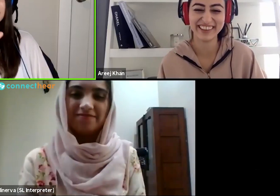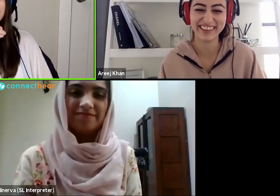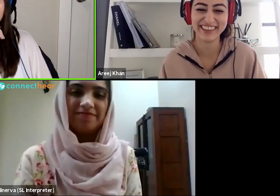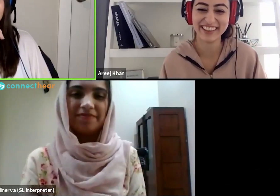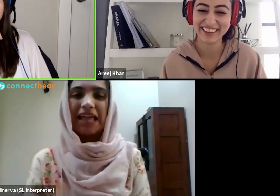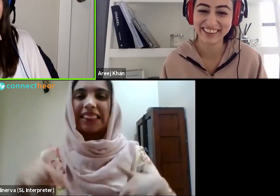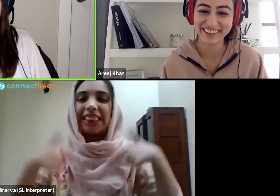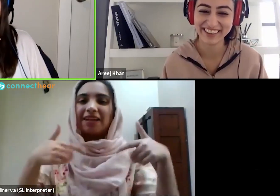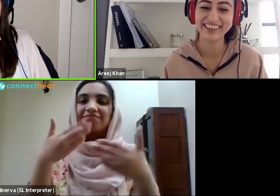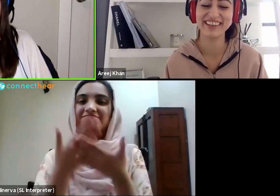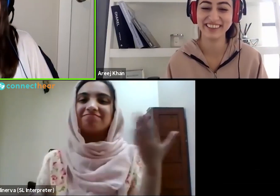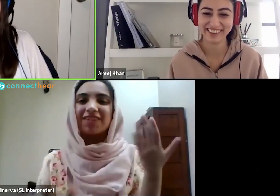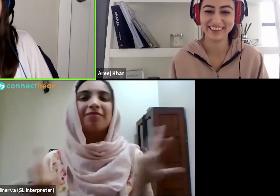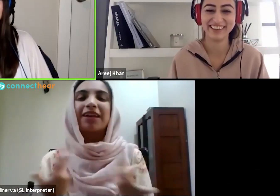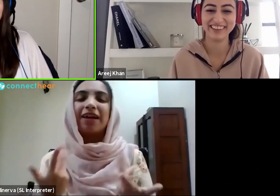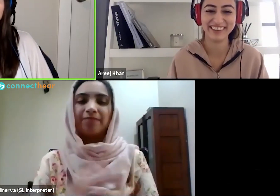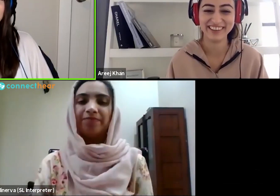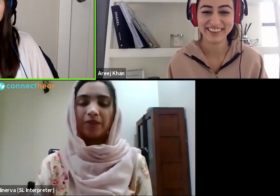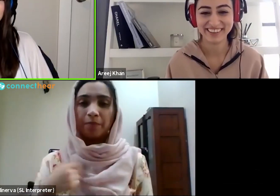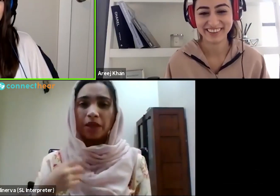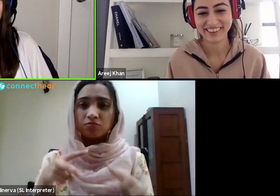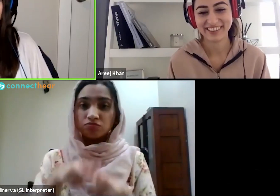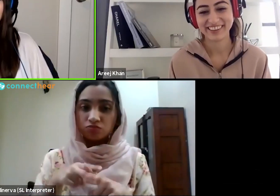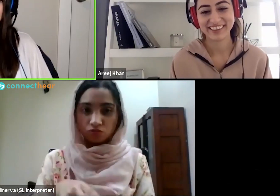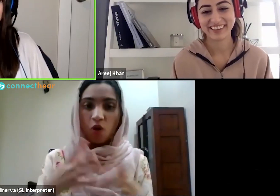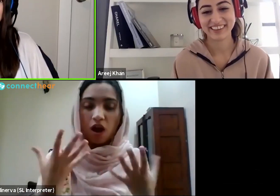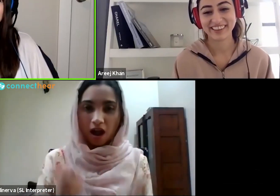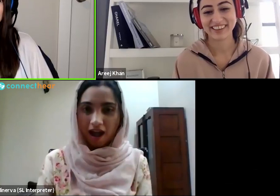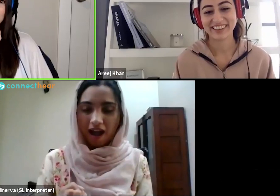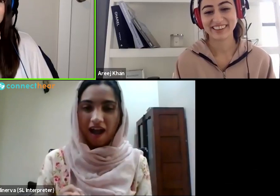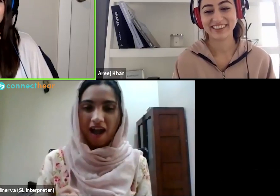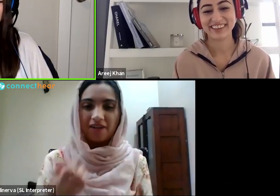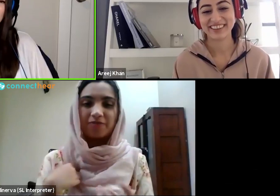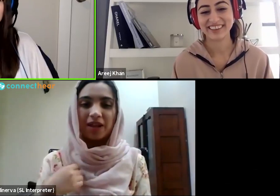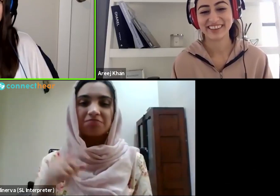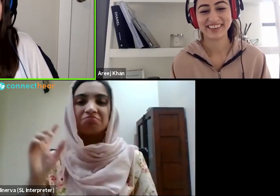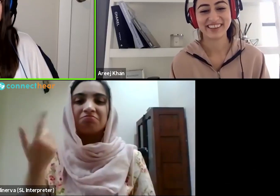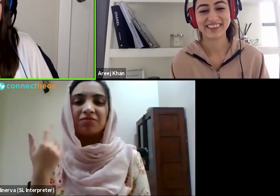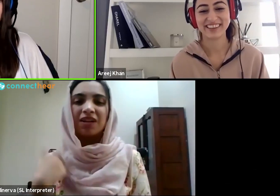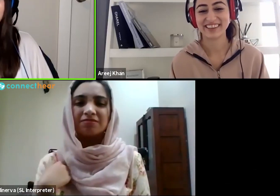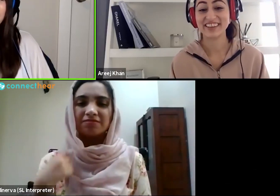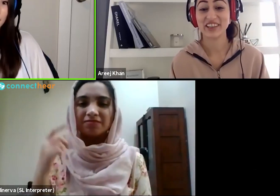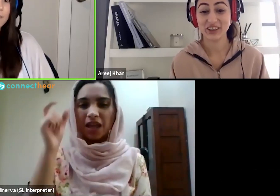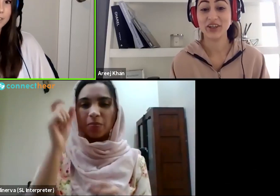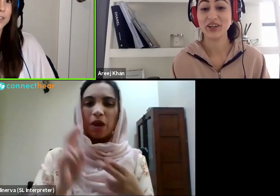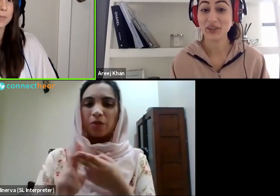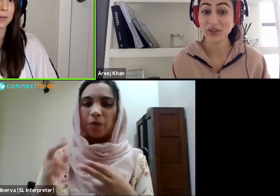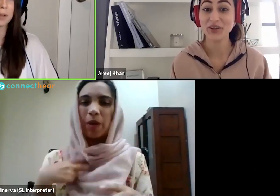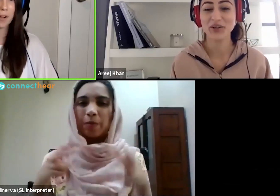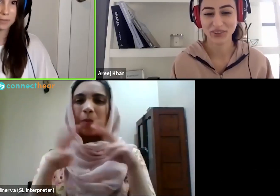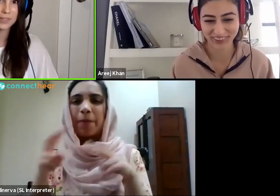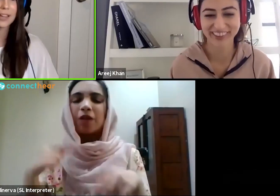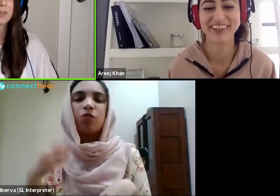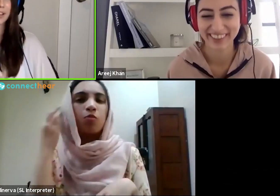I do as a joke now, but let's say there was one time I was mad at, I looked at him and I told him, I'm not listening to you anymore. I physically took